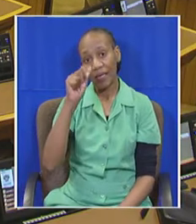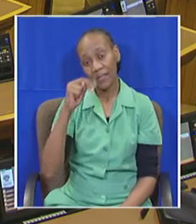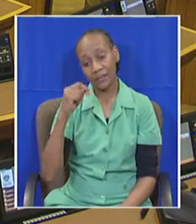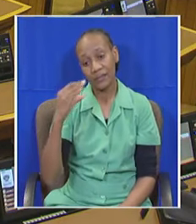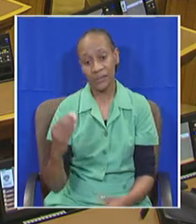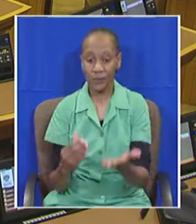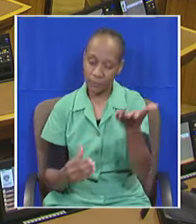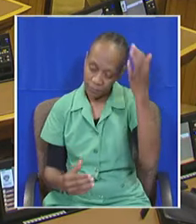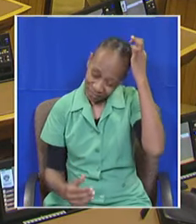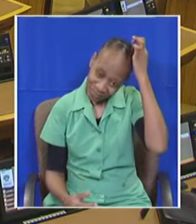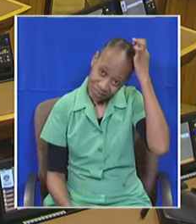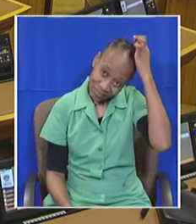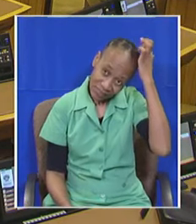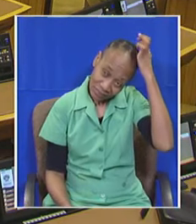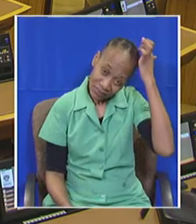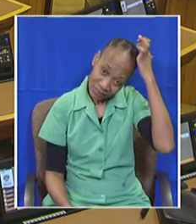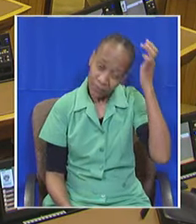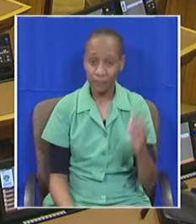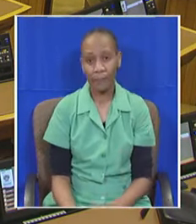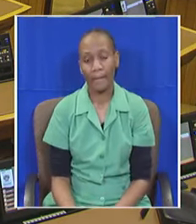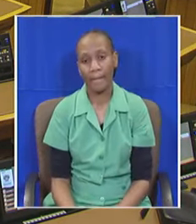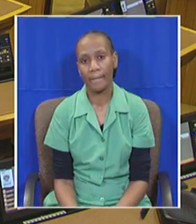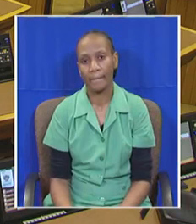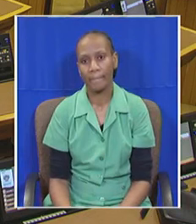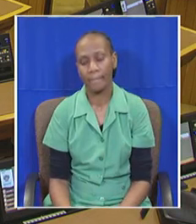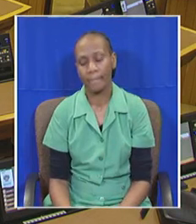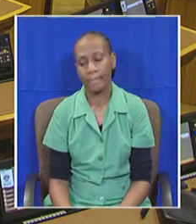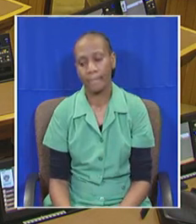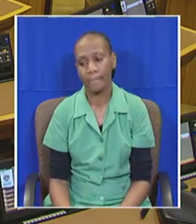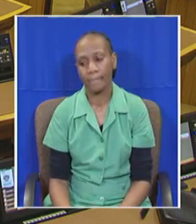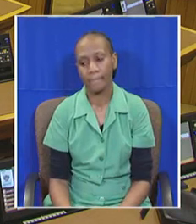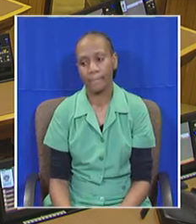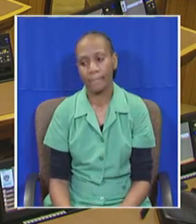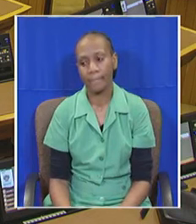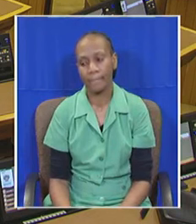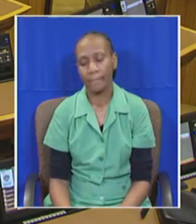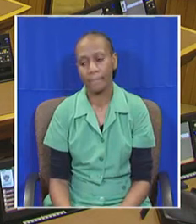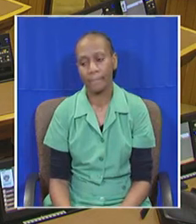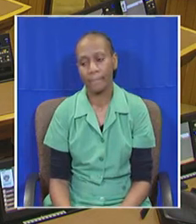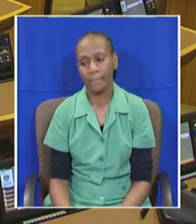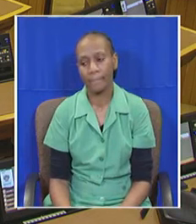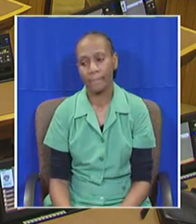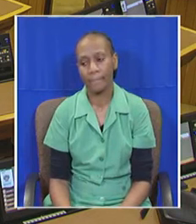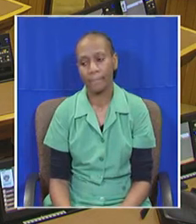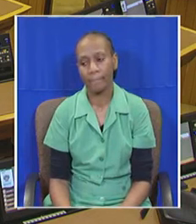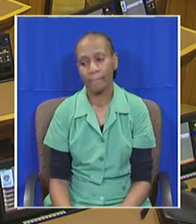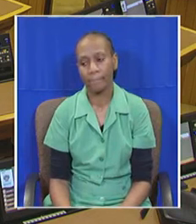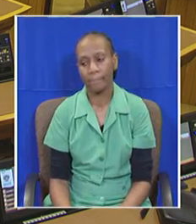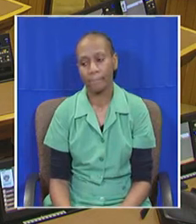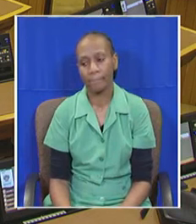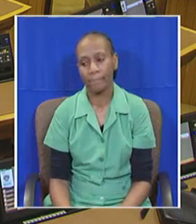Tatani Mabasa. Chairperson, littering and dumping cause